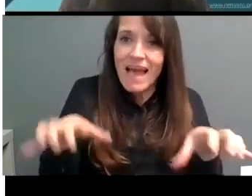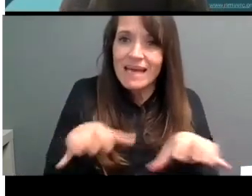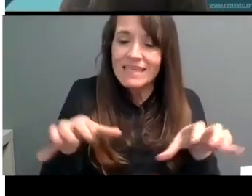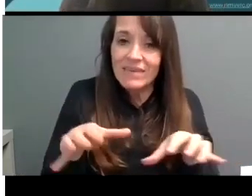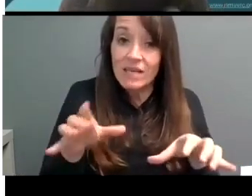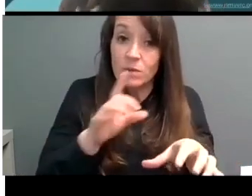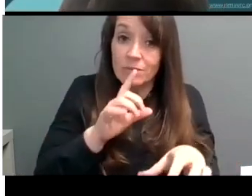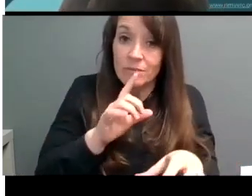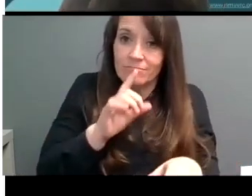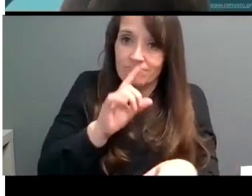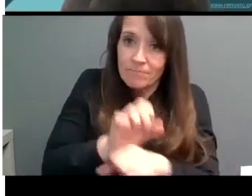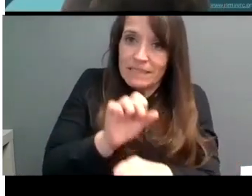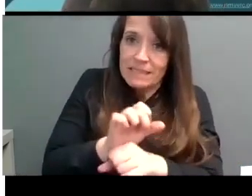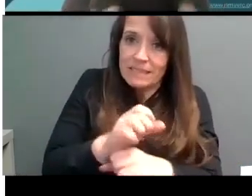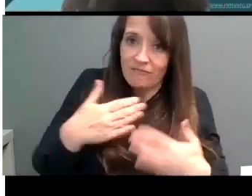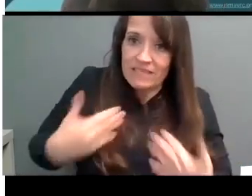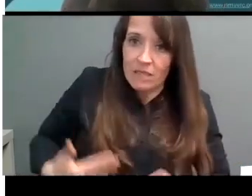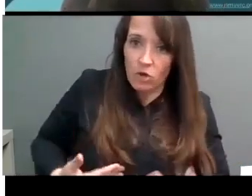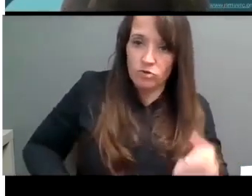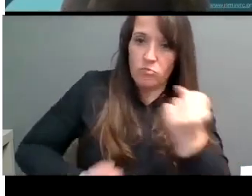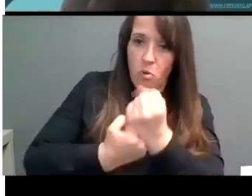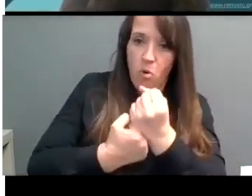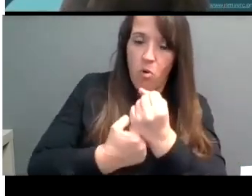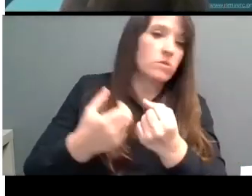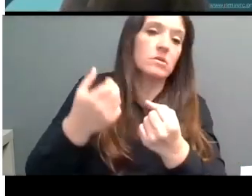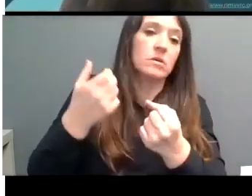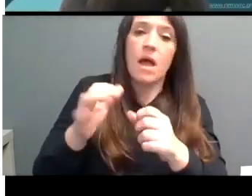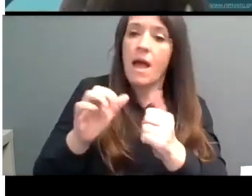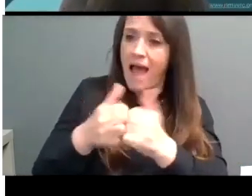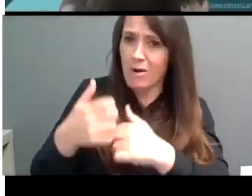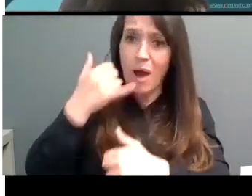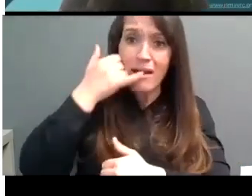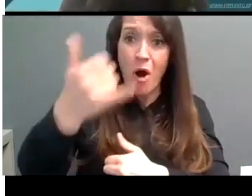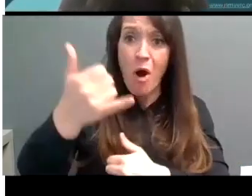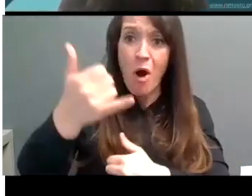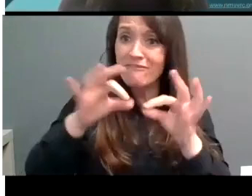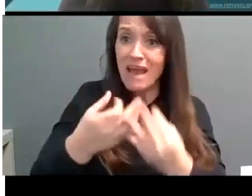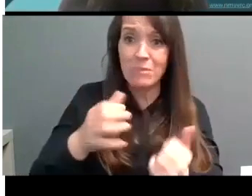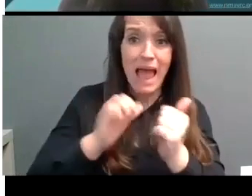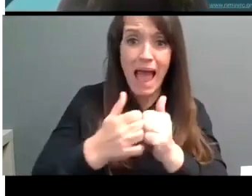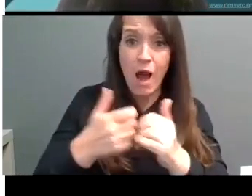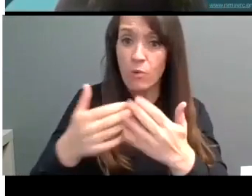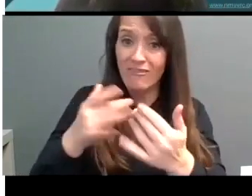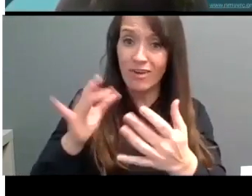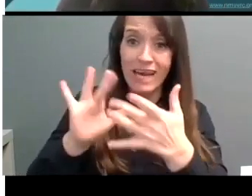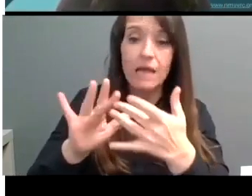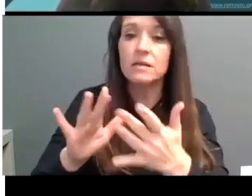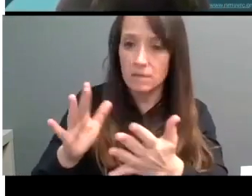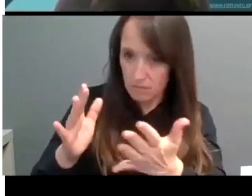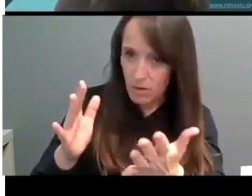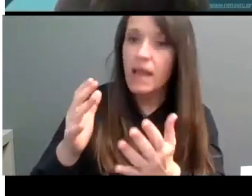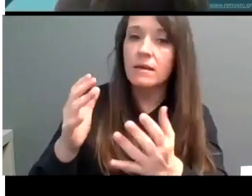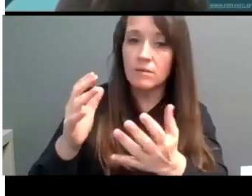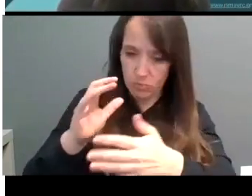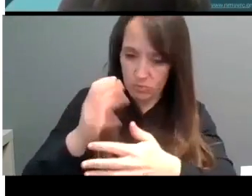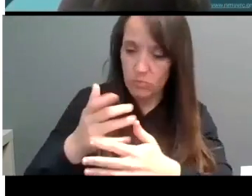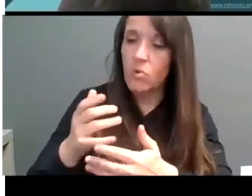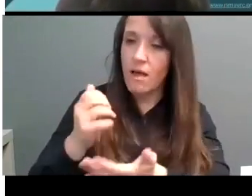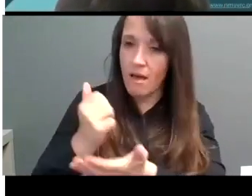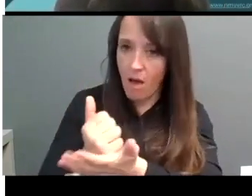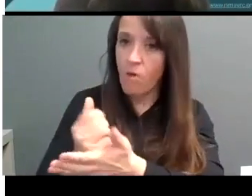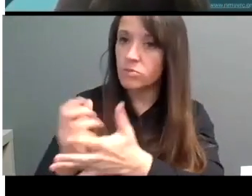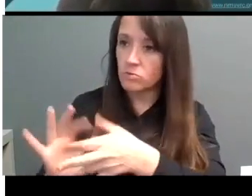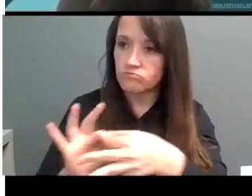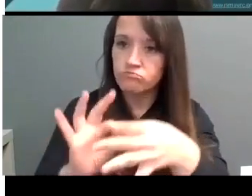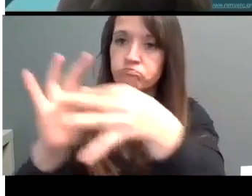able to solve problems, to be able to connect with loved ones, to be able to figure out next steps moving forward. to provide